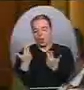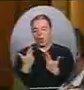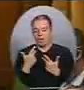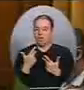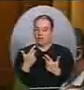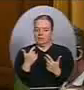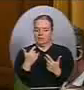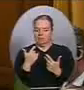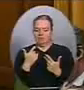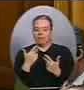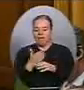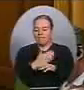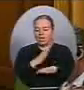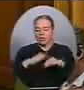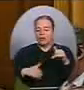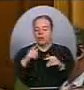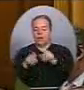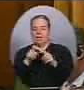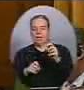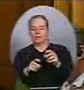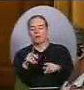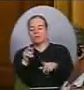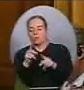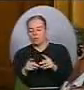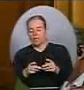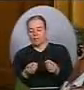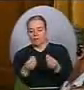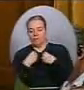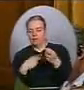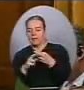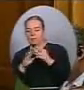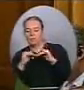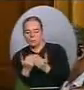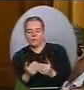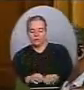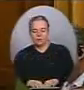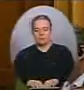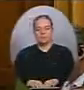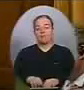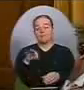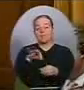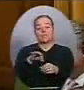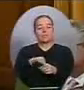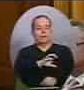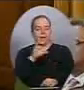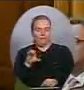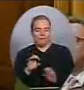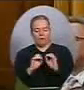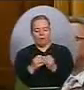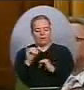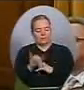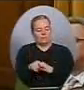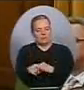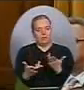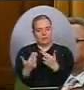Minister. Well, of course, Elections Canada is the agency that's charged to deal with this, Mr. Speaker. But what we've learned, and this is what